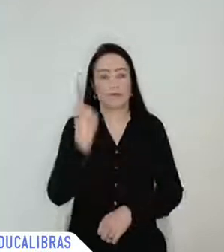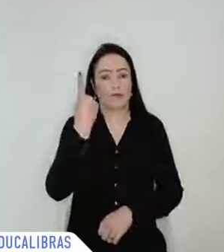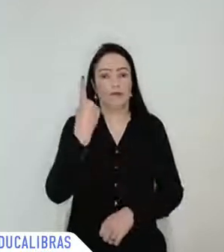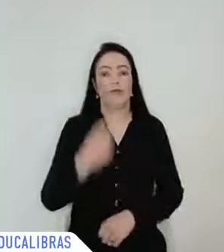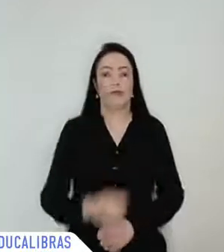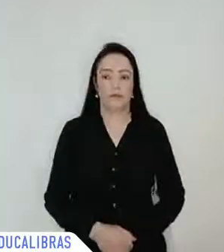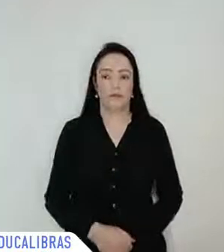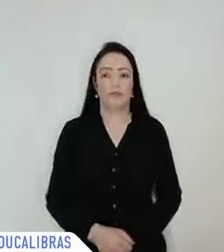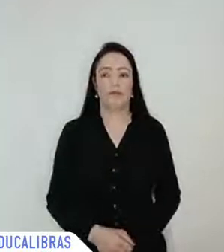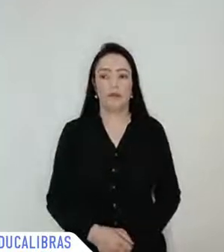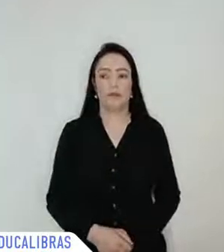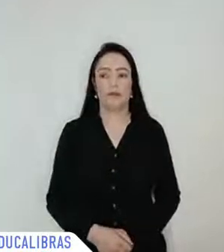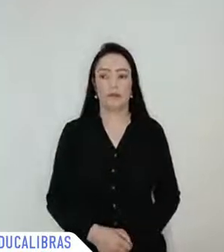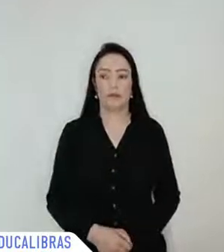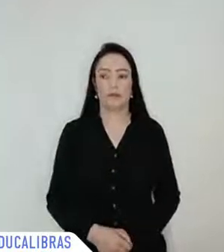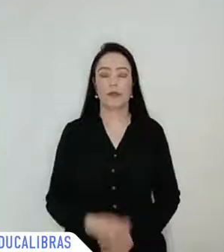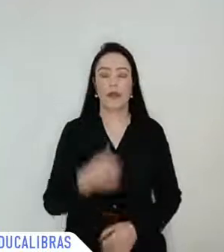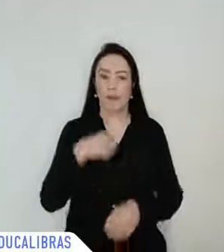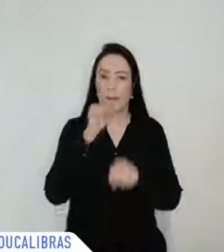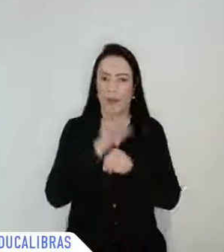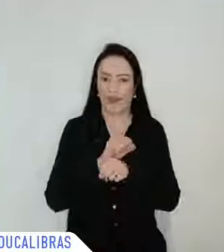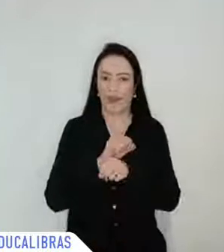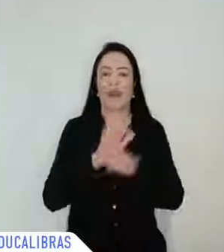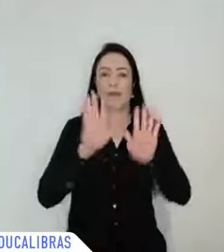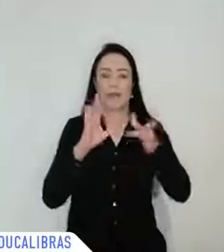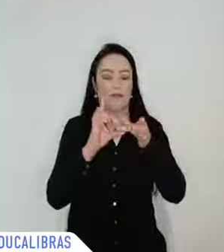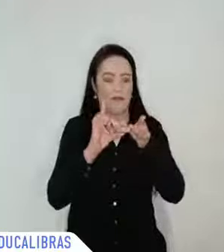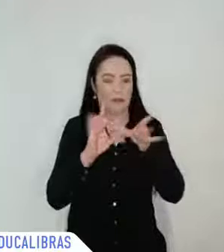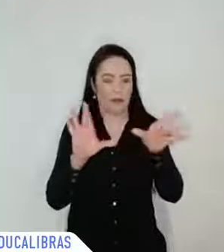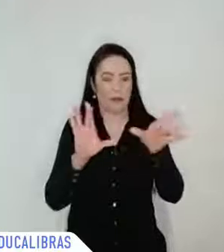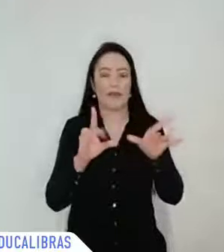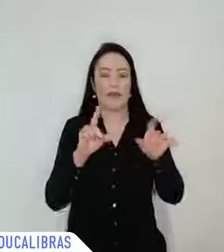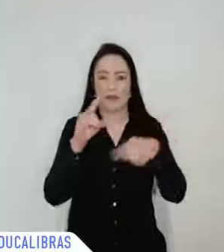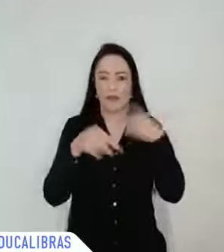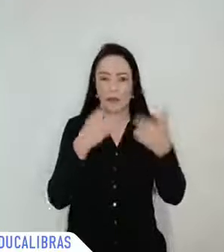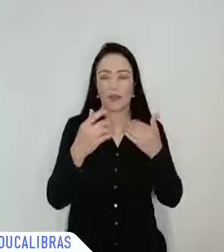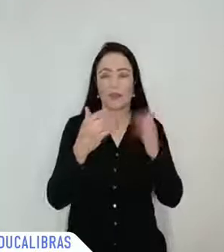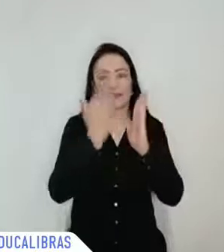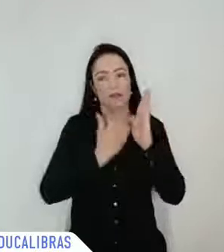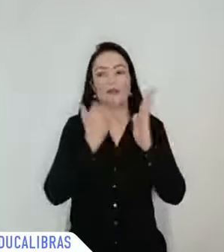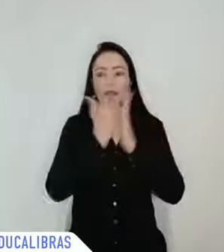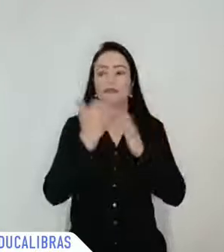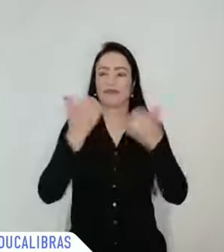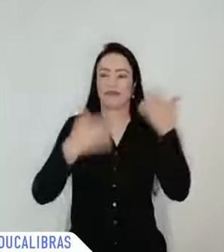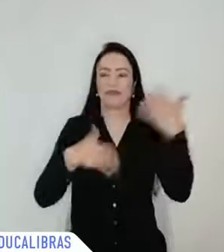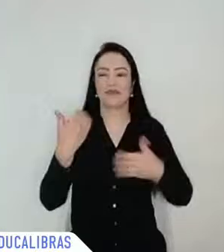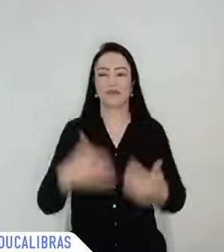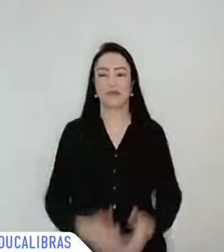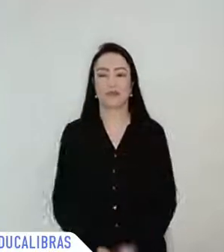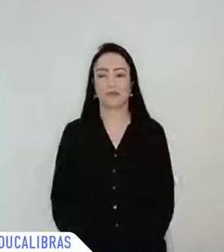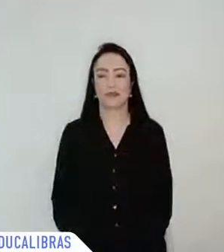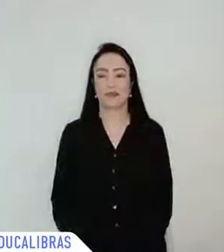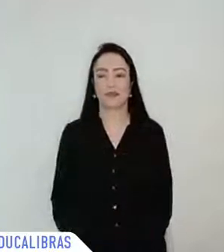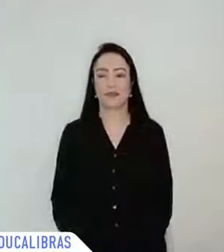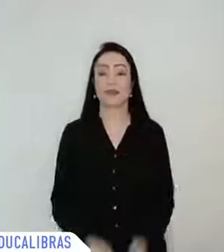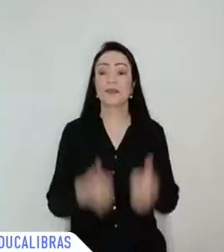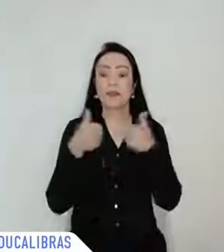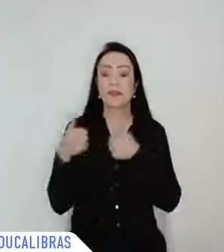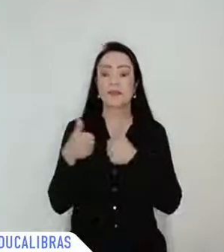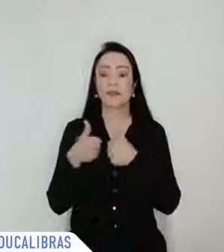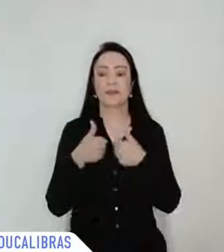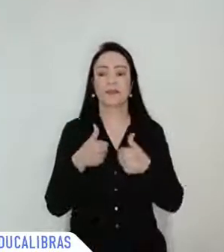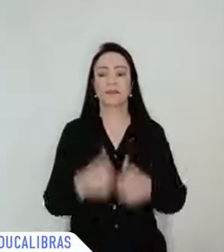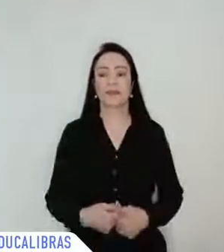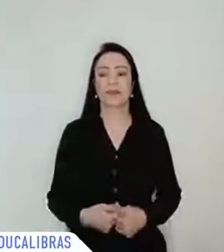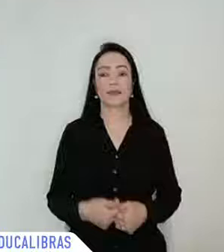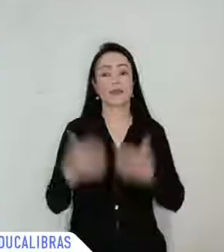its trying to fight against what the president does, which is sending